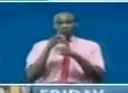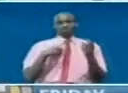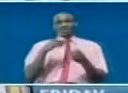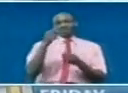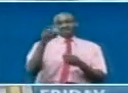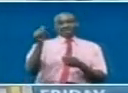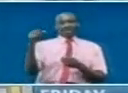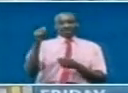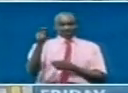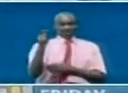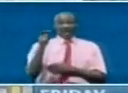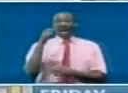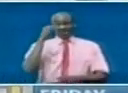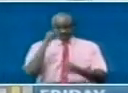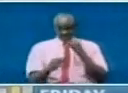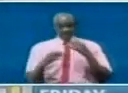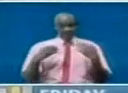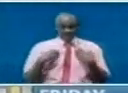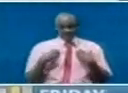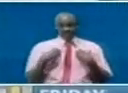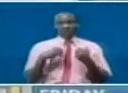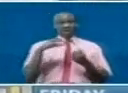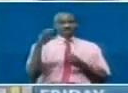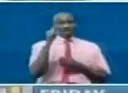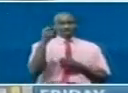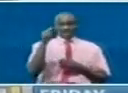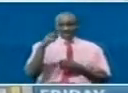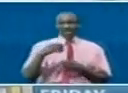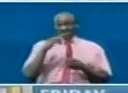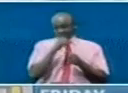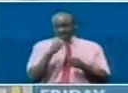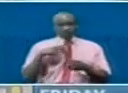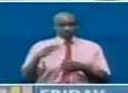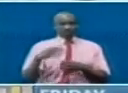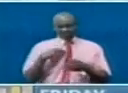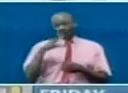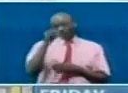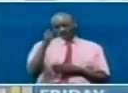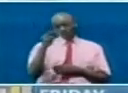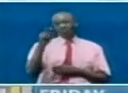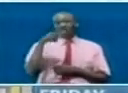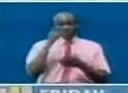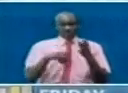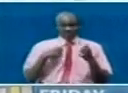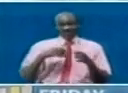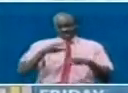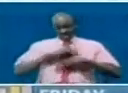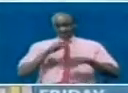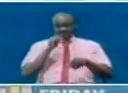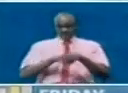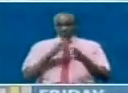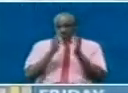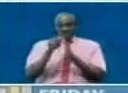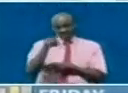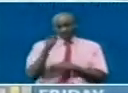Tergat. And finally, Ayushi Chandaria, granddaughter of businessman Manu Chandaria, did not get enough time to prepare